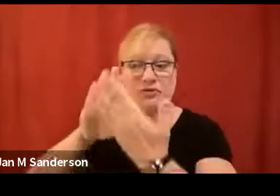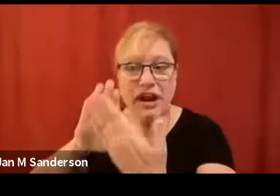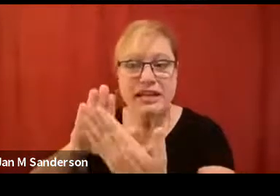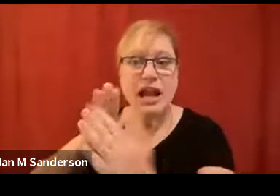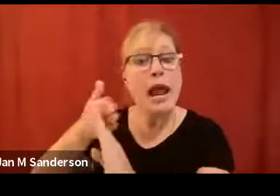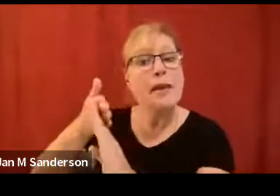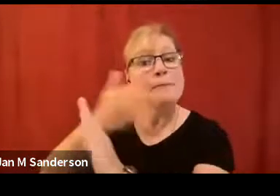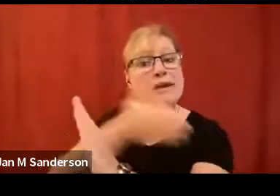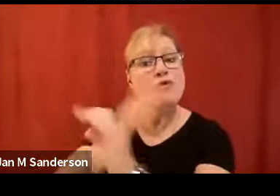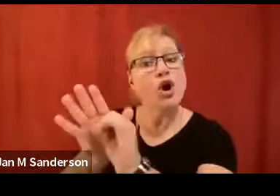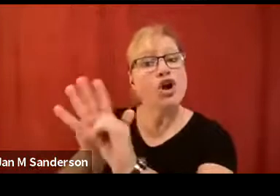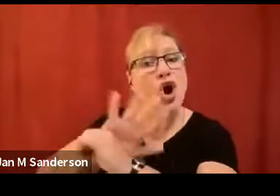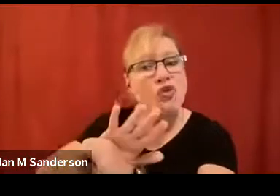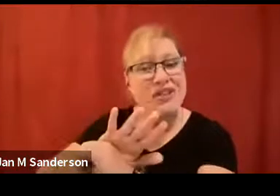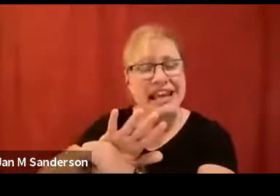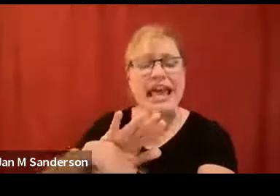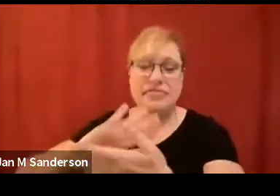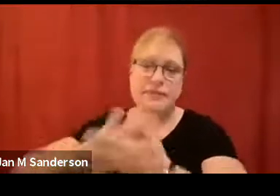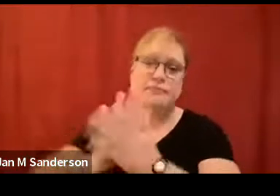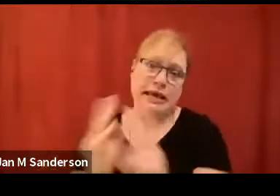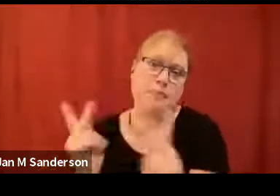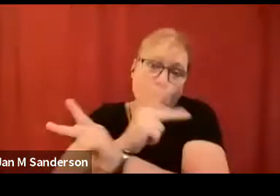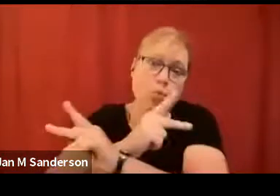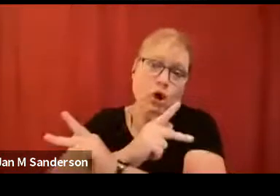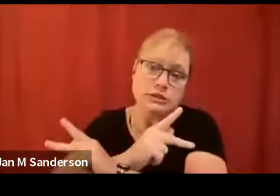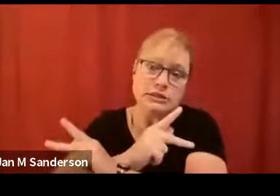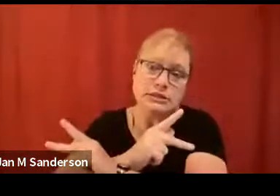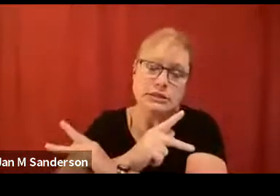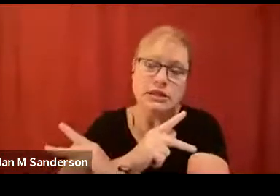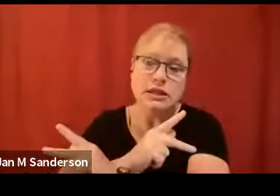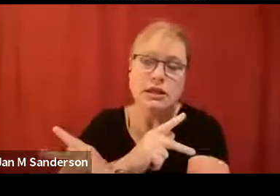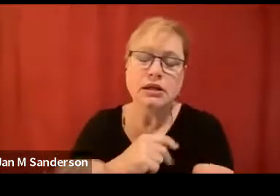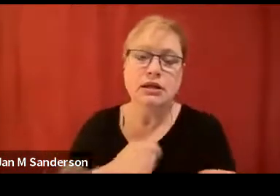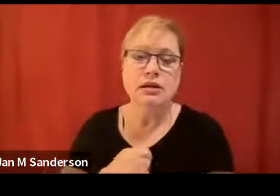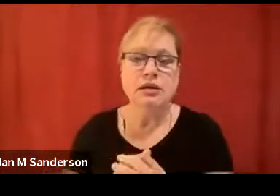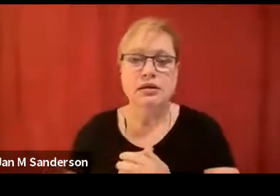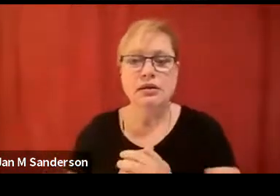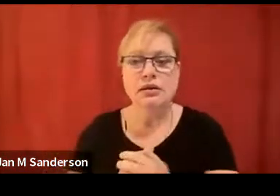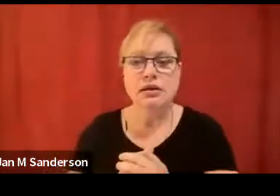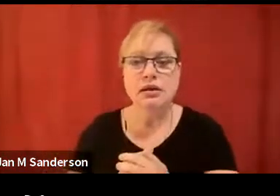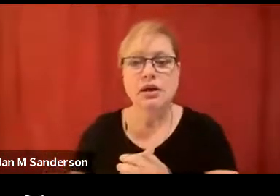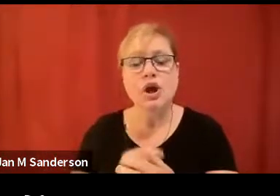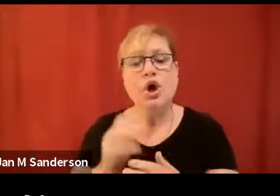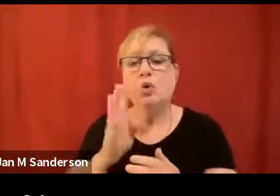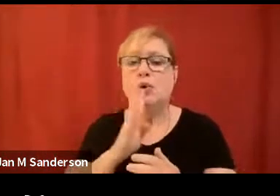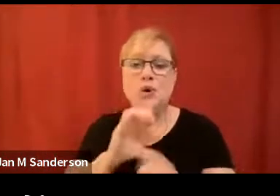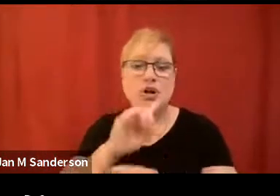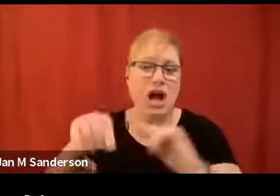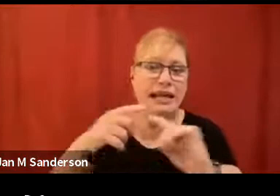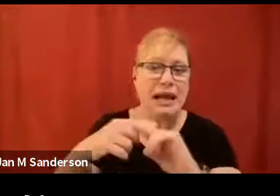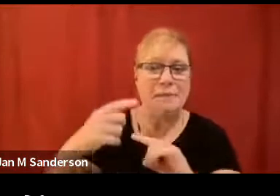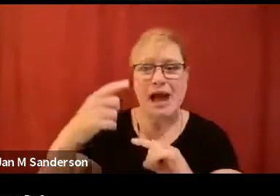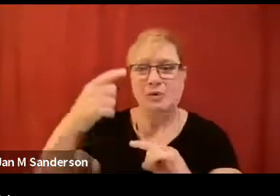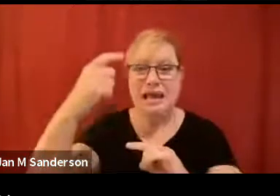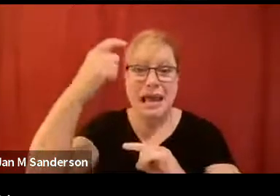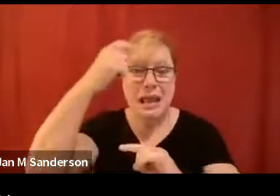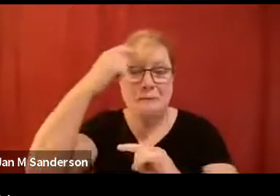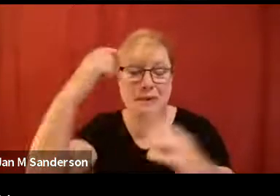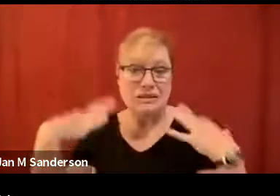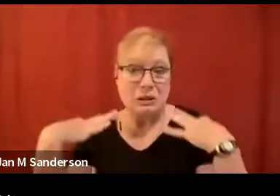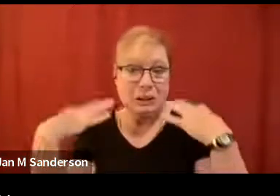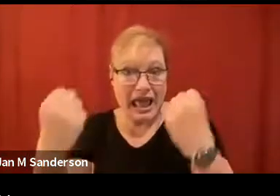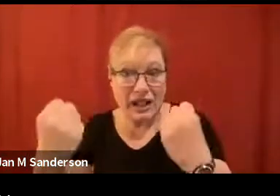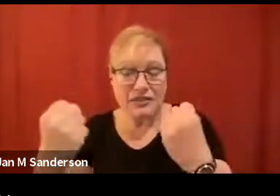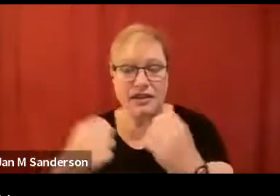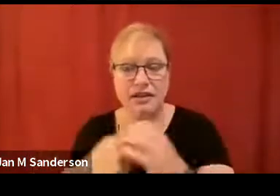COVID have just been heightened, especially when we are talking about their mental health. And so we